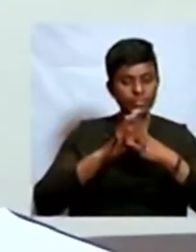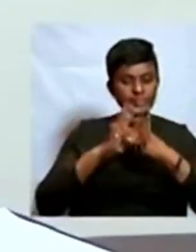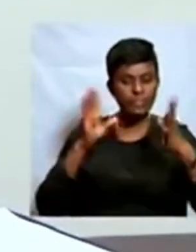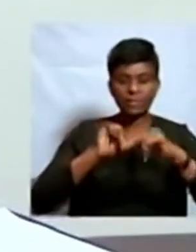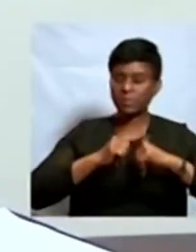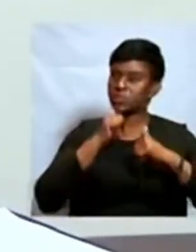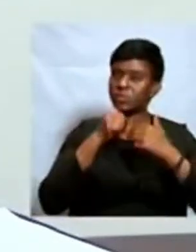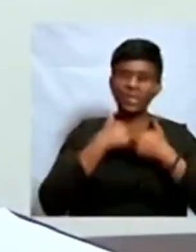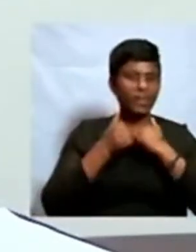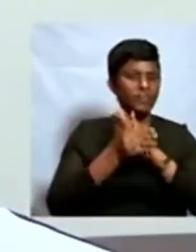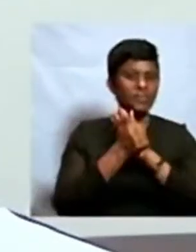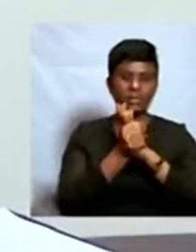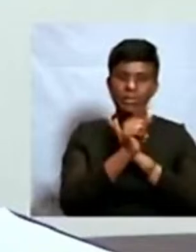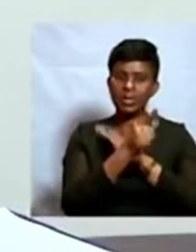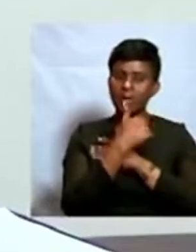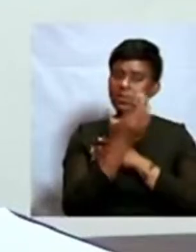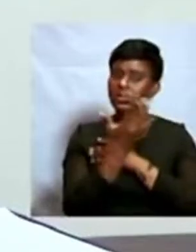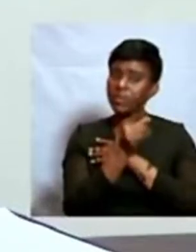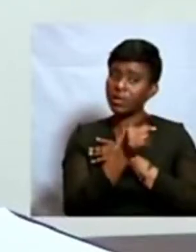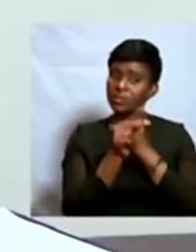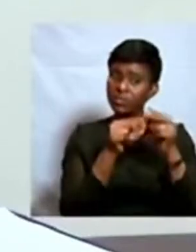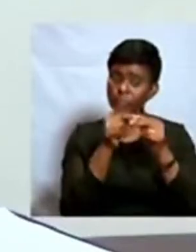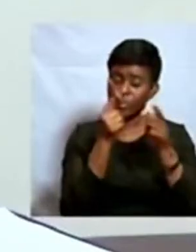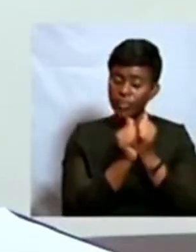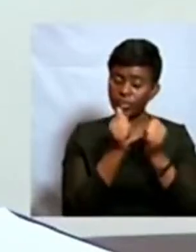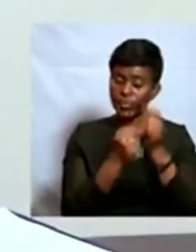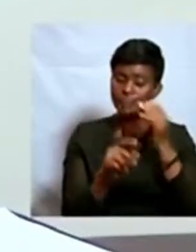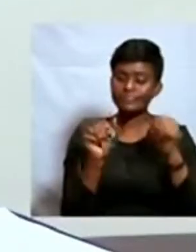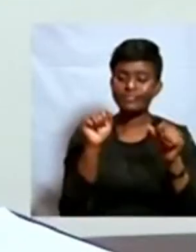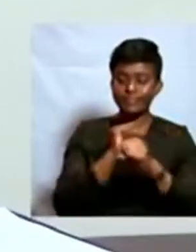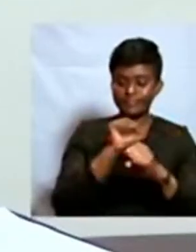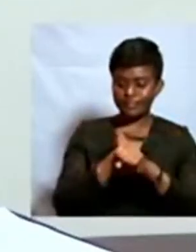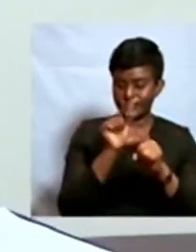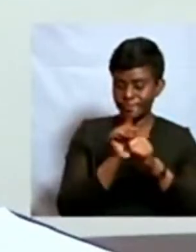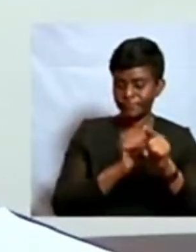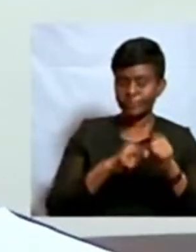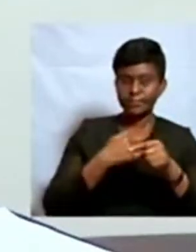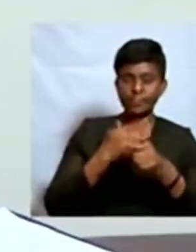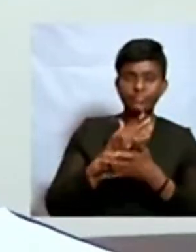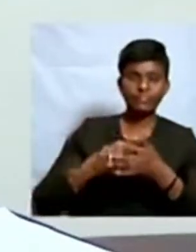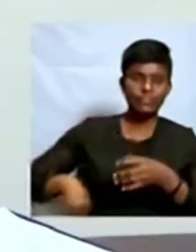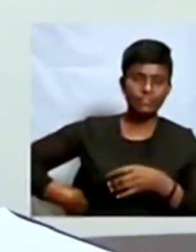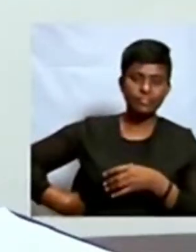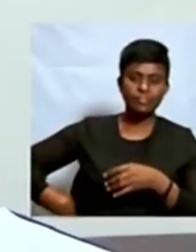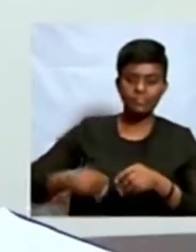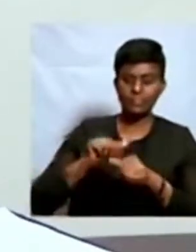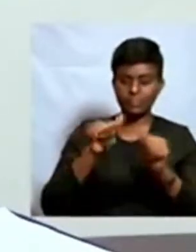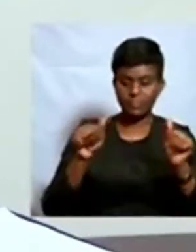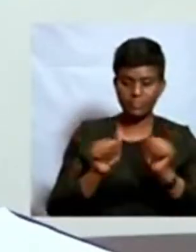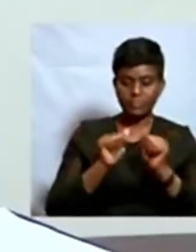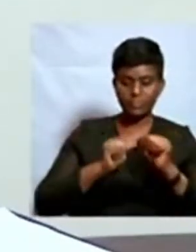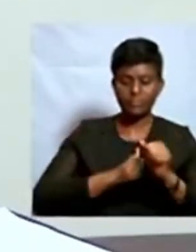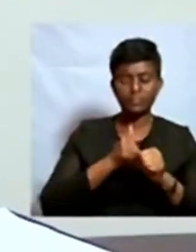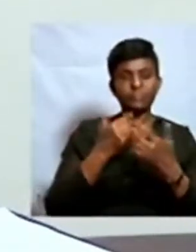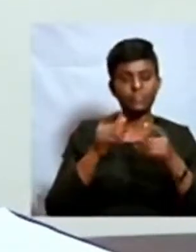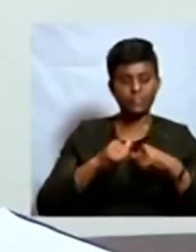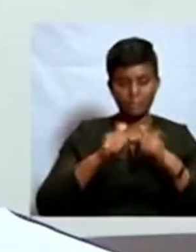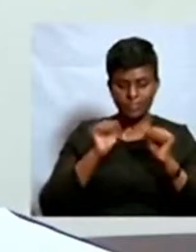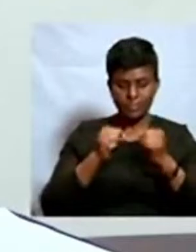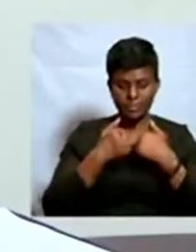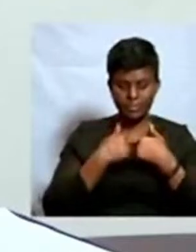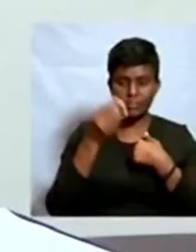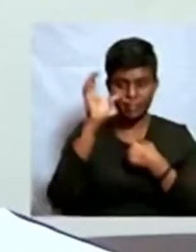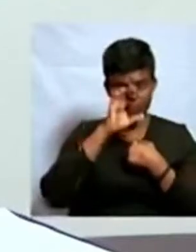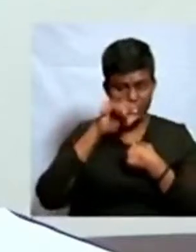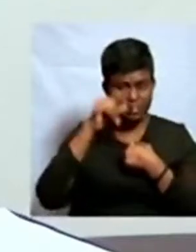have those queues, it means in terms of capacity there are certain areas where we are suffering and where we might have to